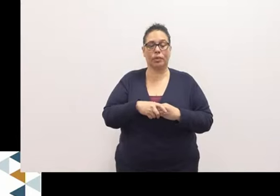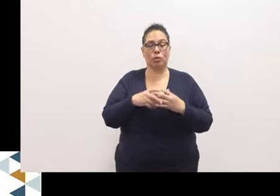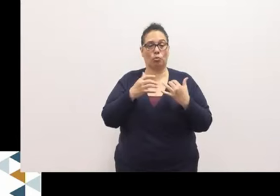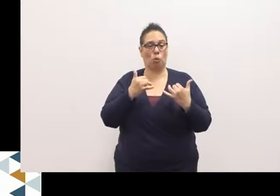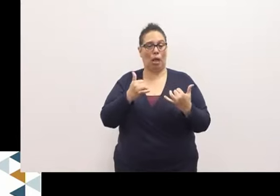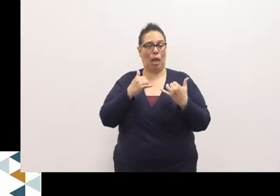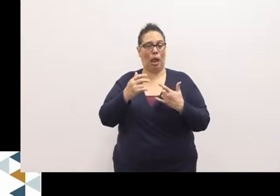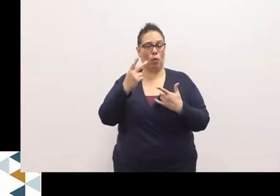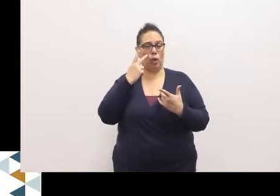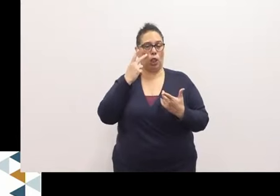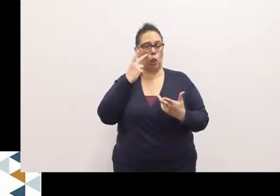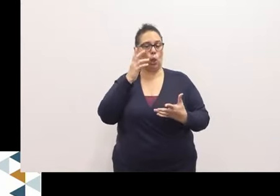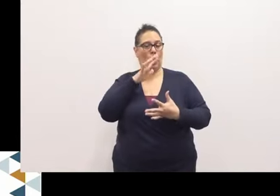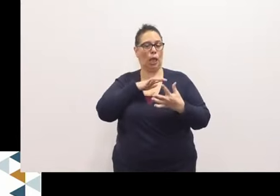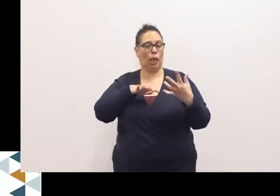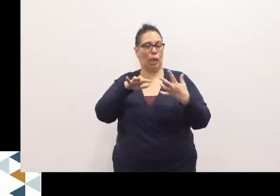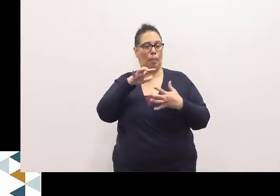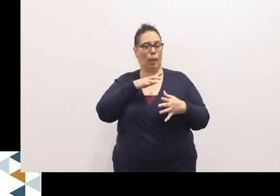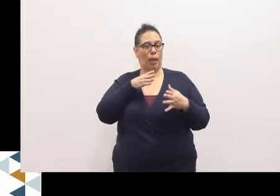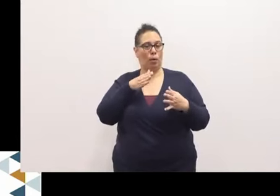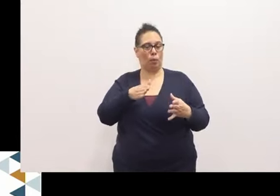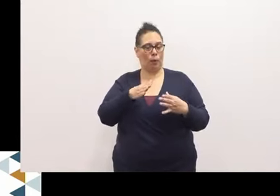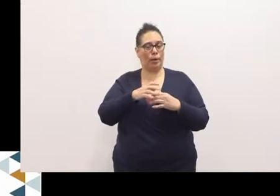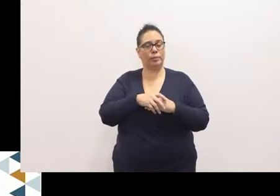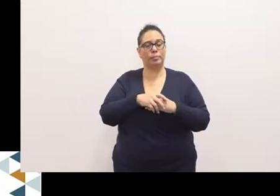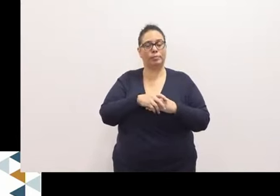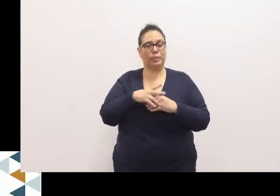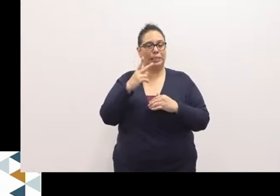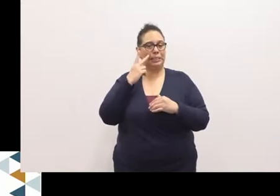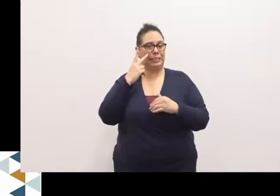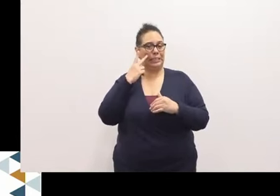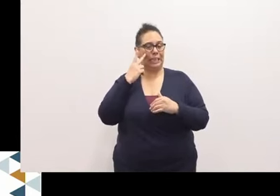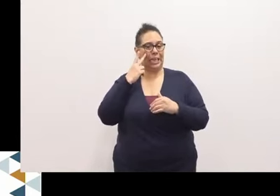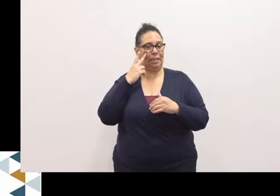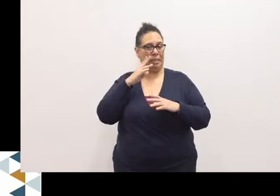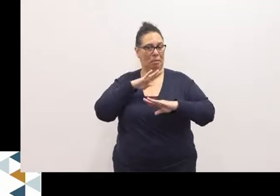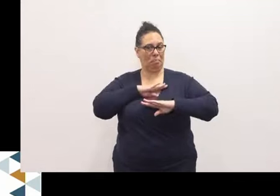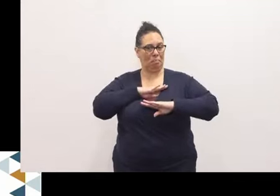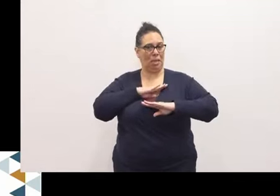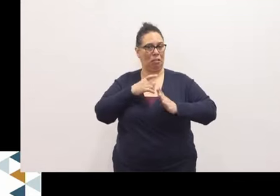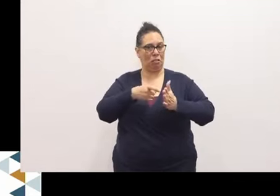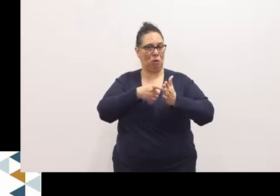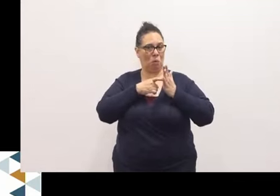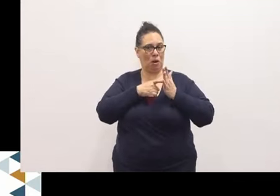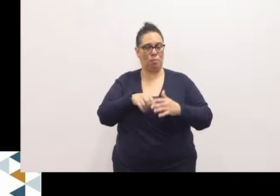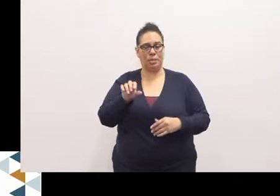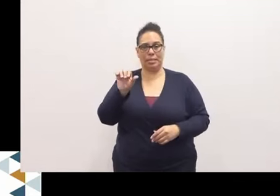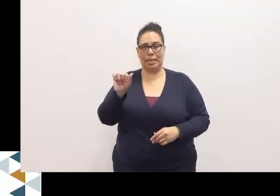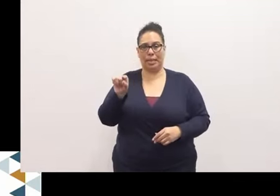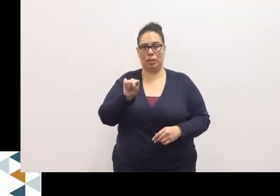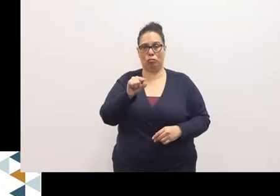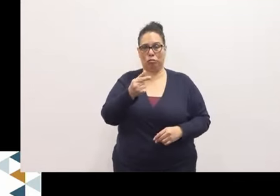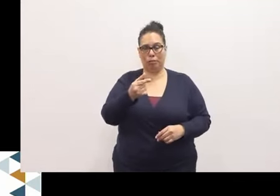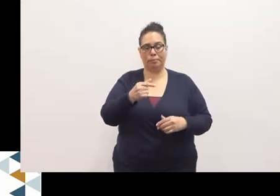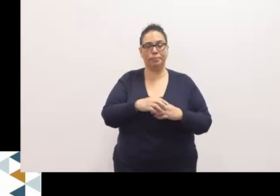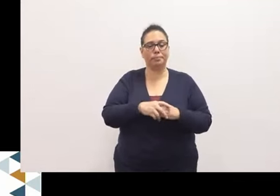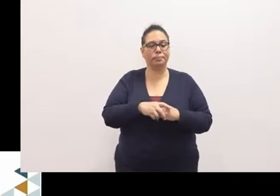as we explore students that are on track to meet the A through G requirements at the different grade levels.